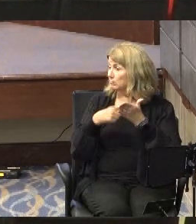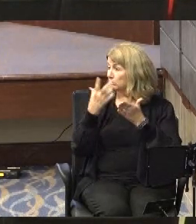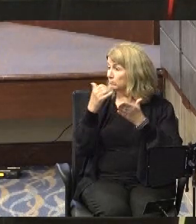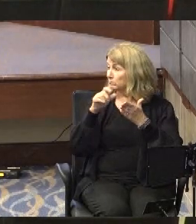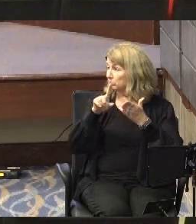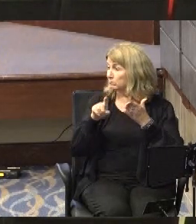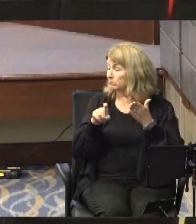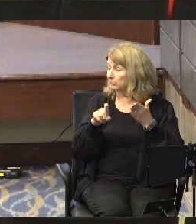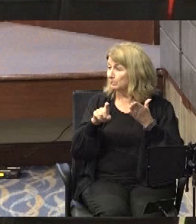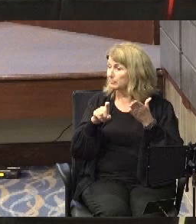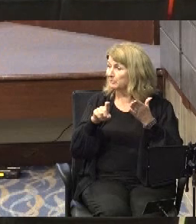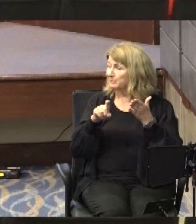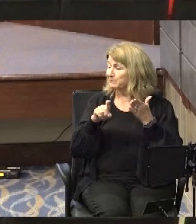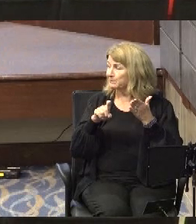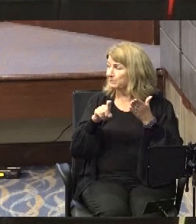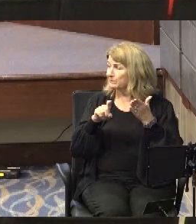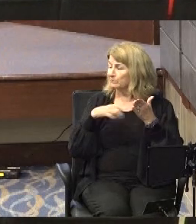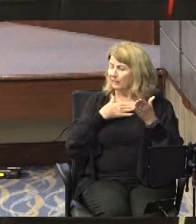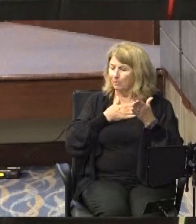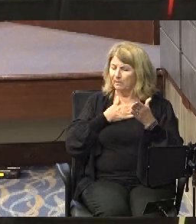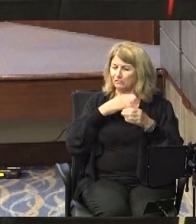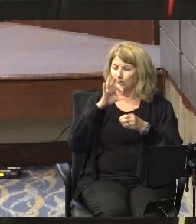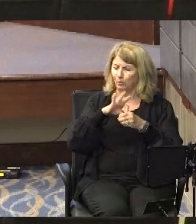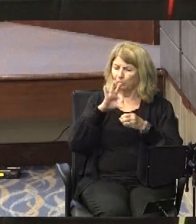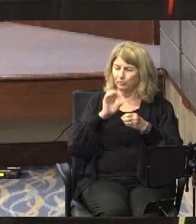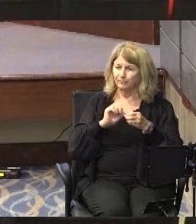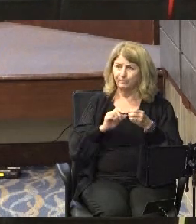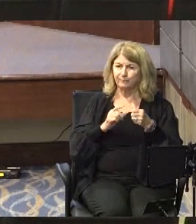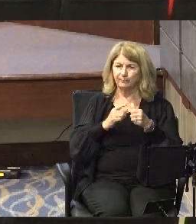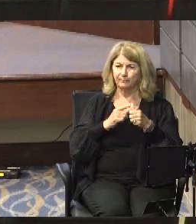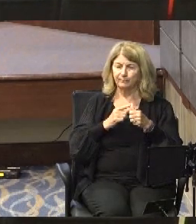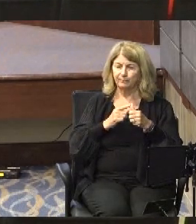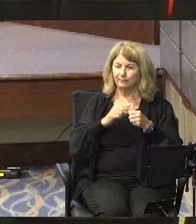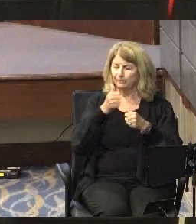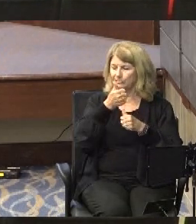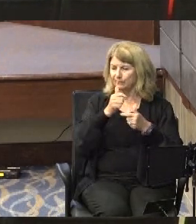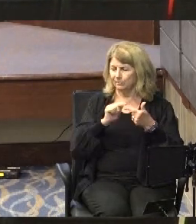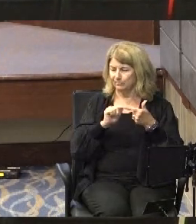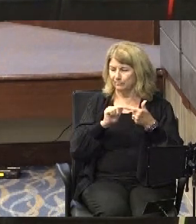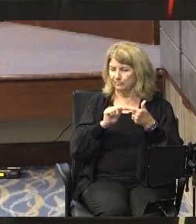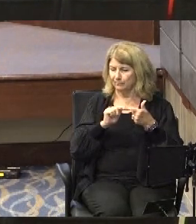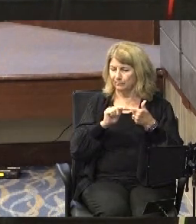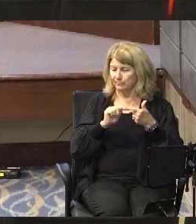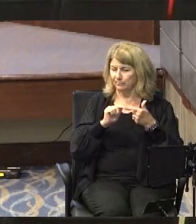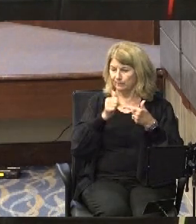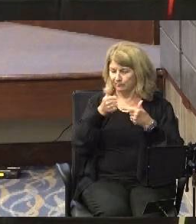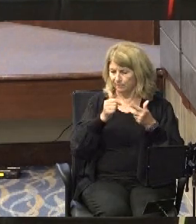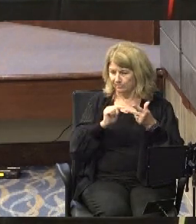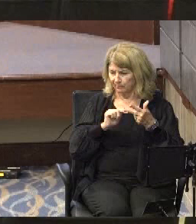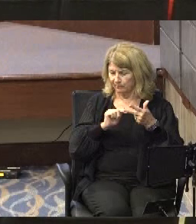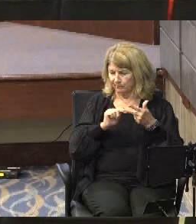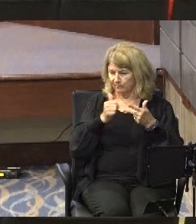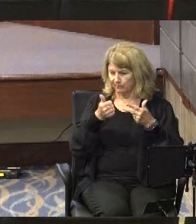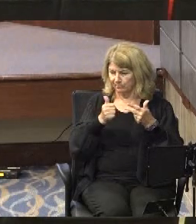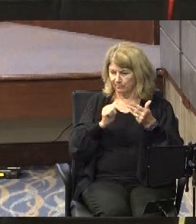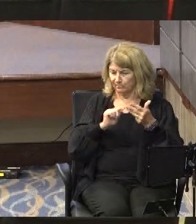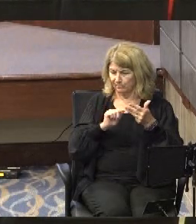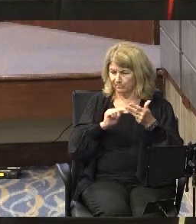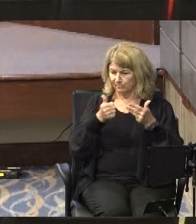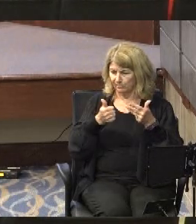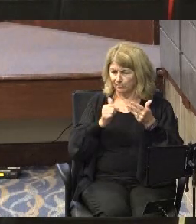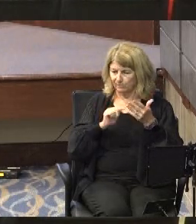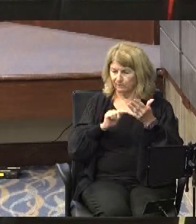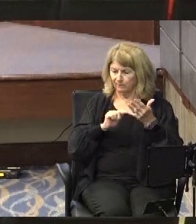No. Please poll the council. Barefield? Yes. Rodriguez? Aye. Horner? Aye. Holmes?